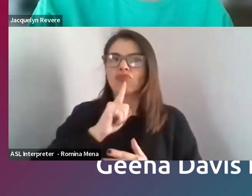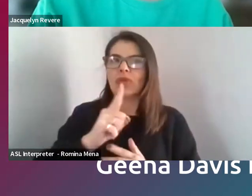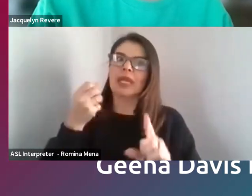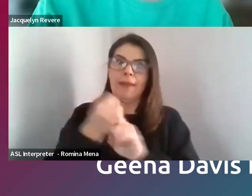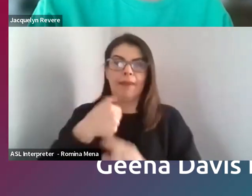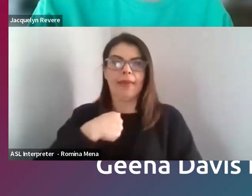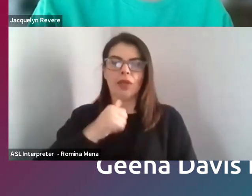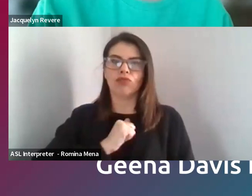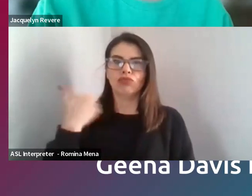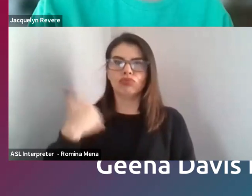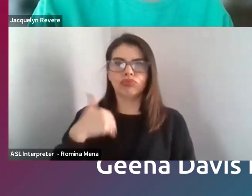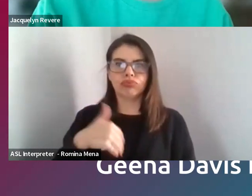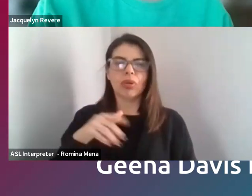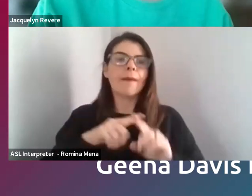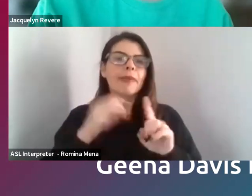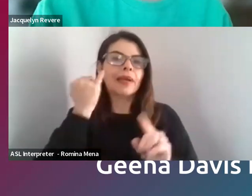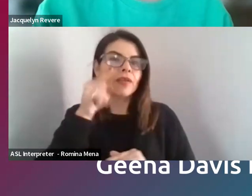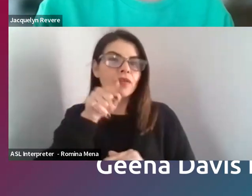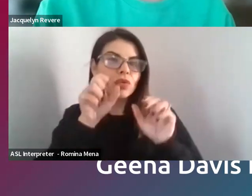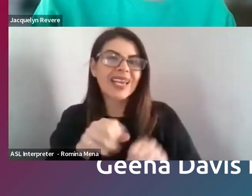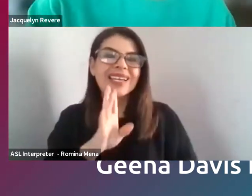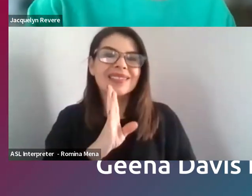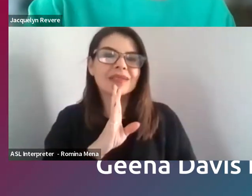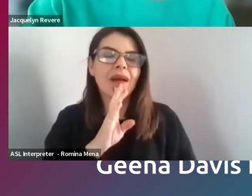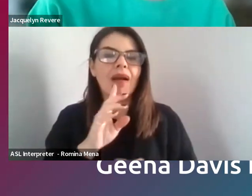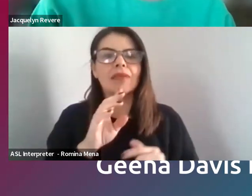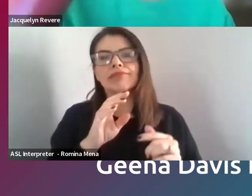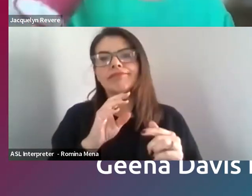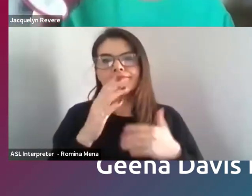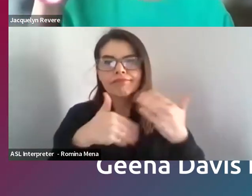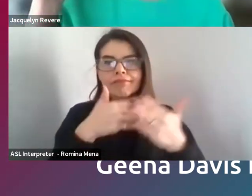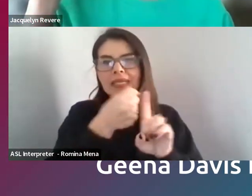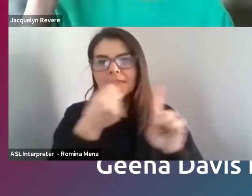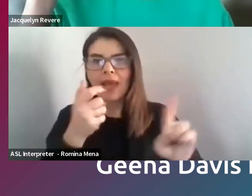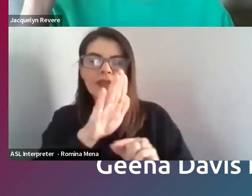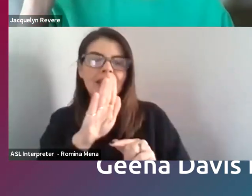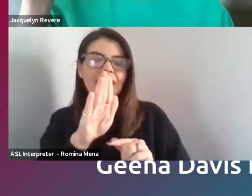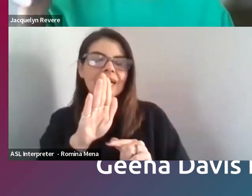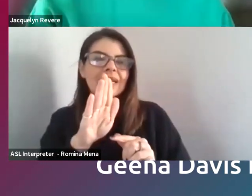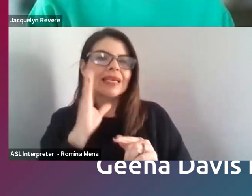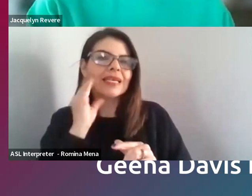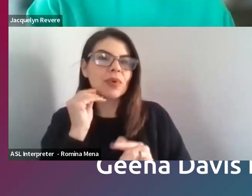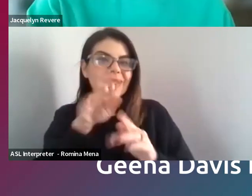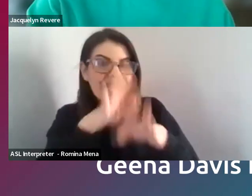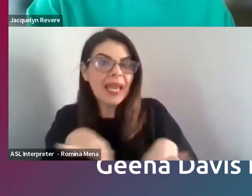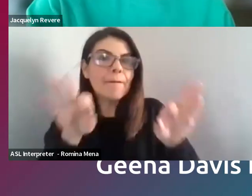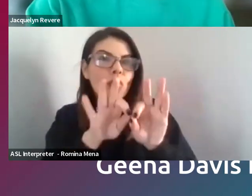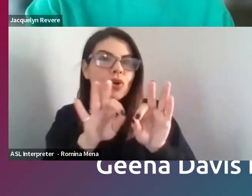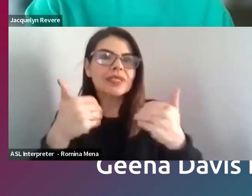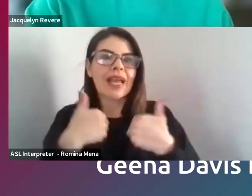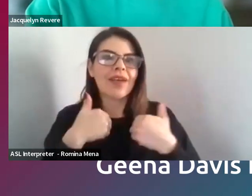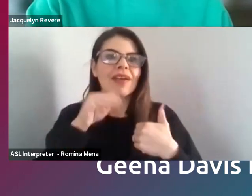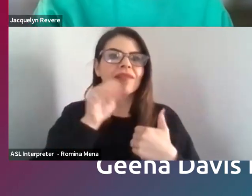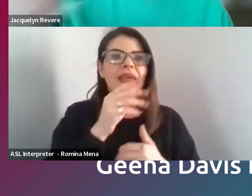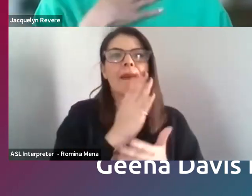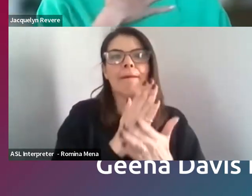me, but if you can talk us through that experience and the significance of having that piece of work